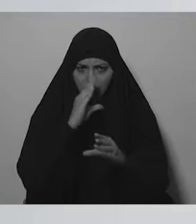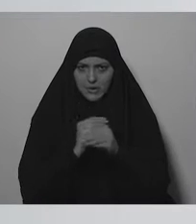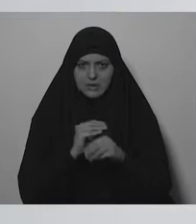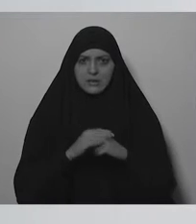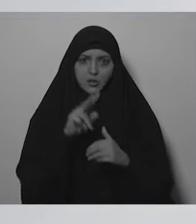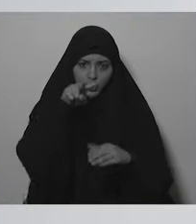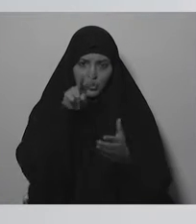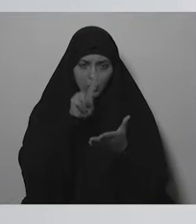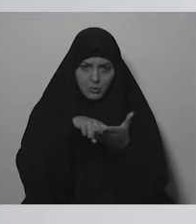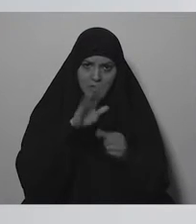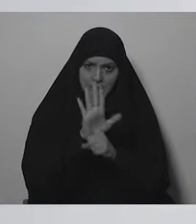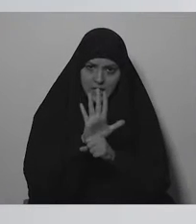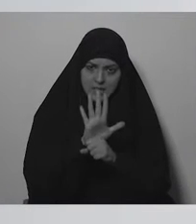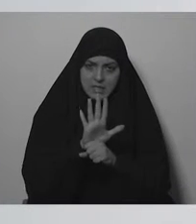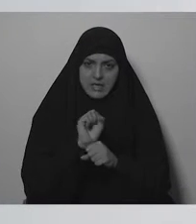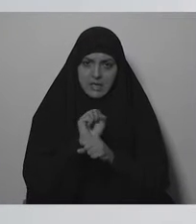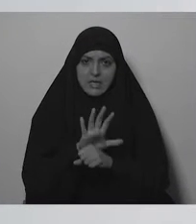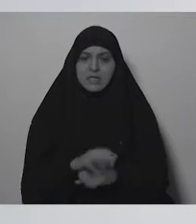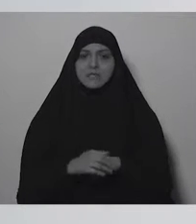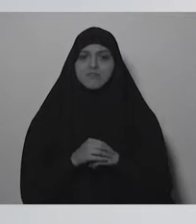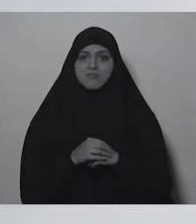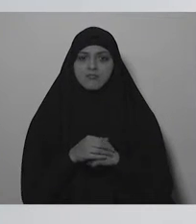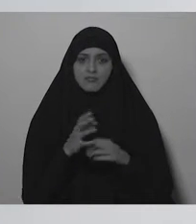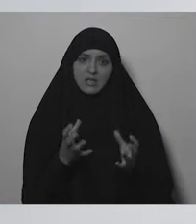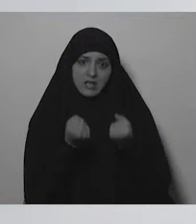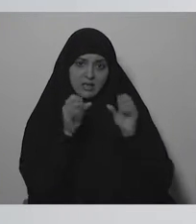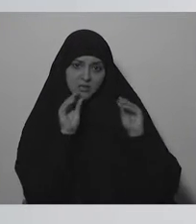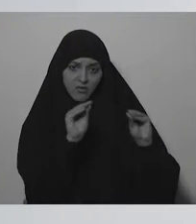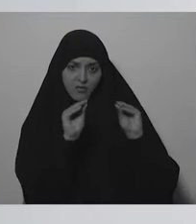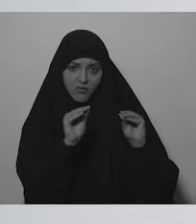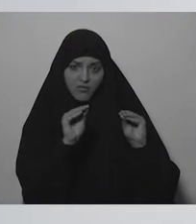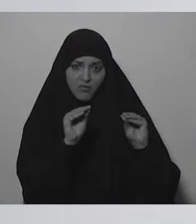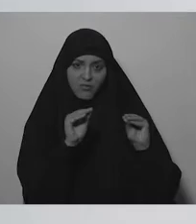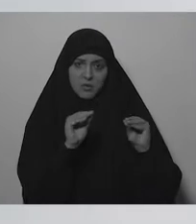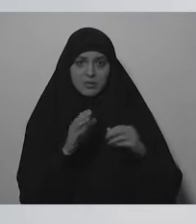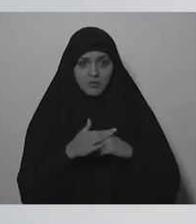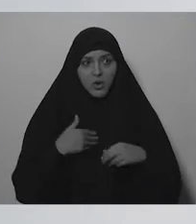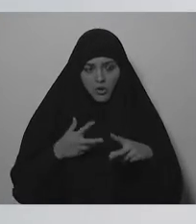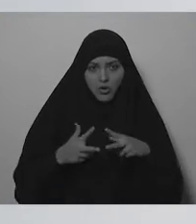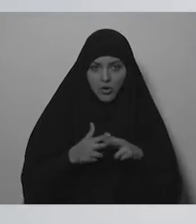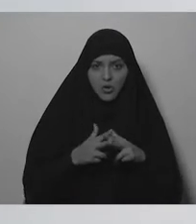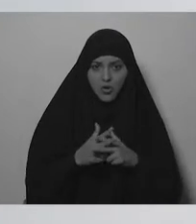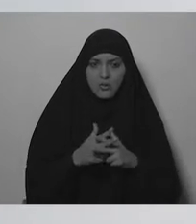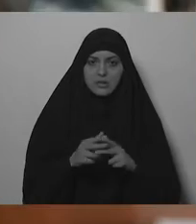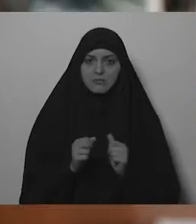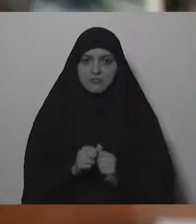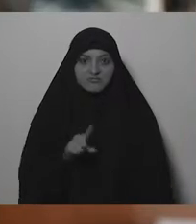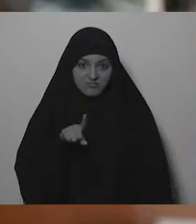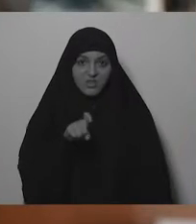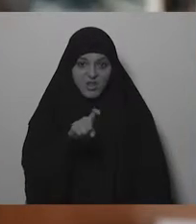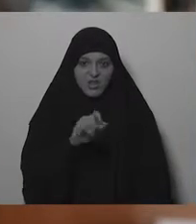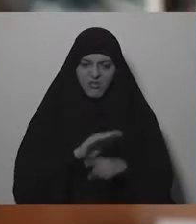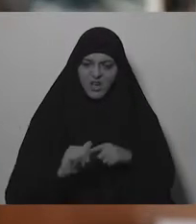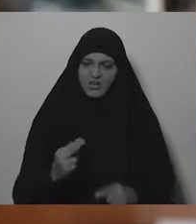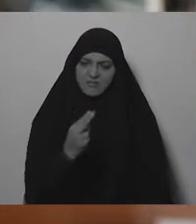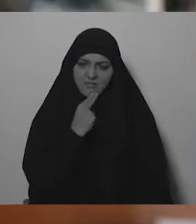2015. Through these events, I started. The investigators